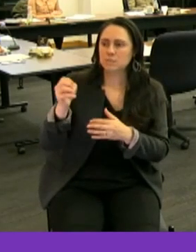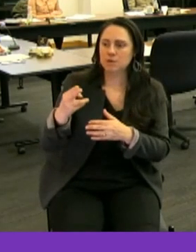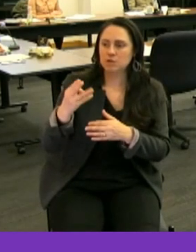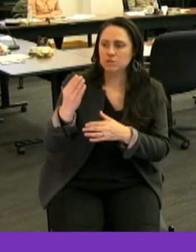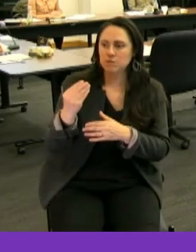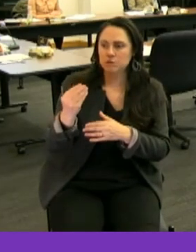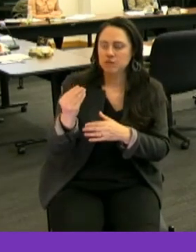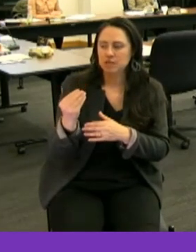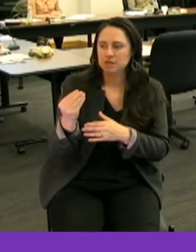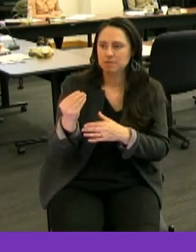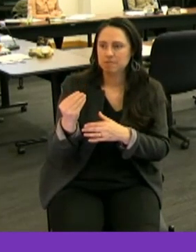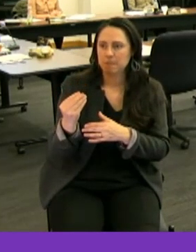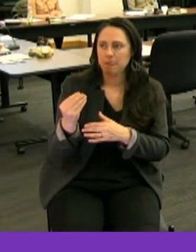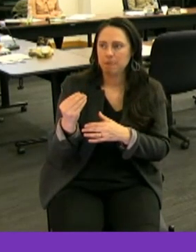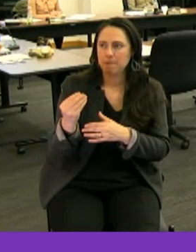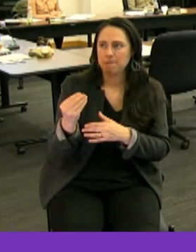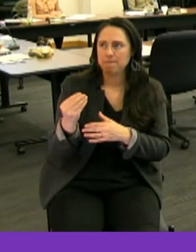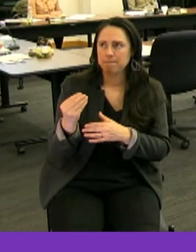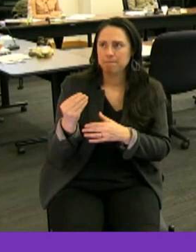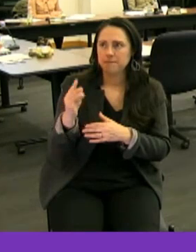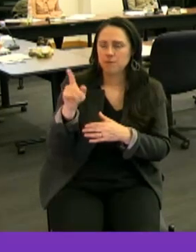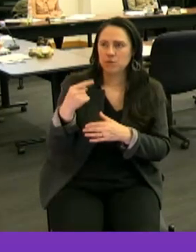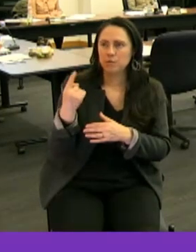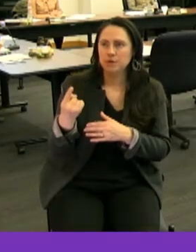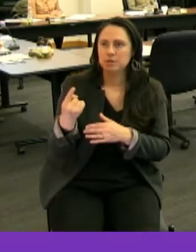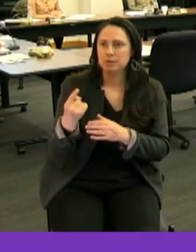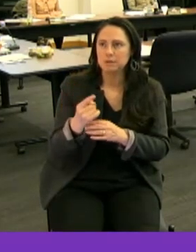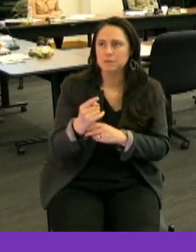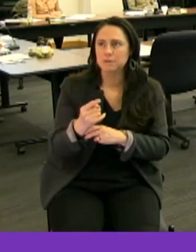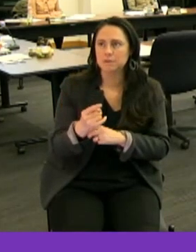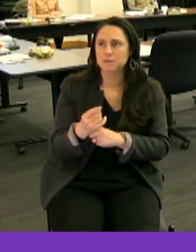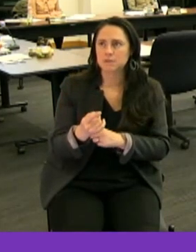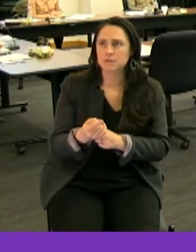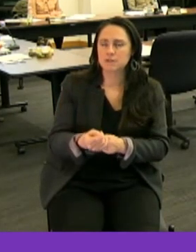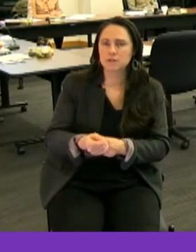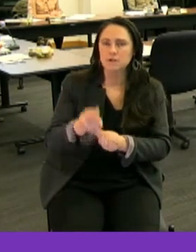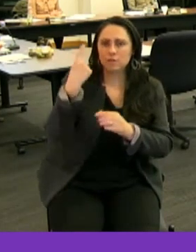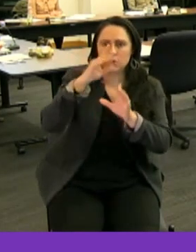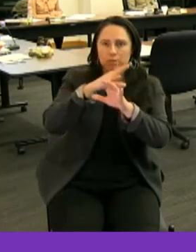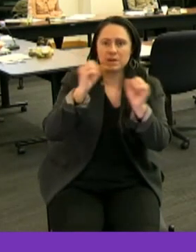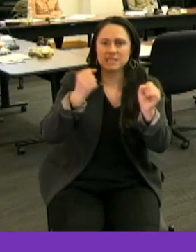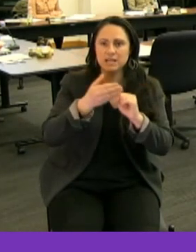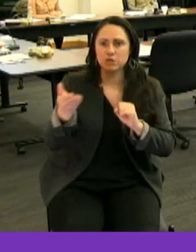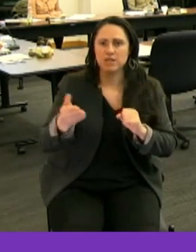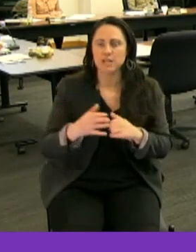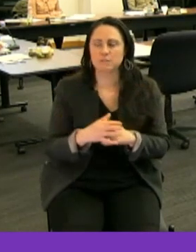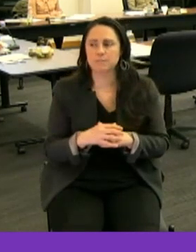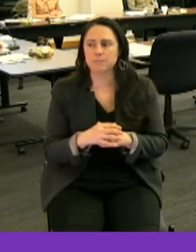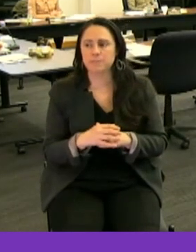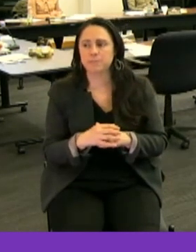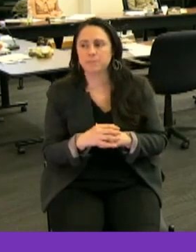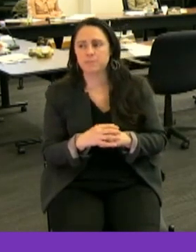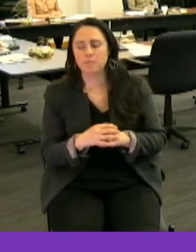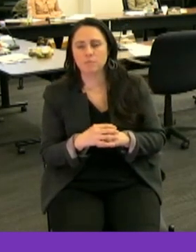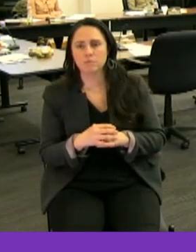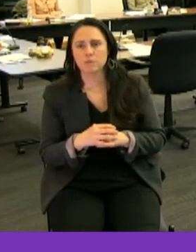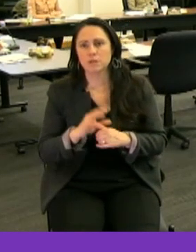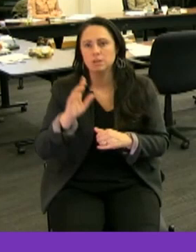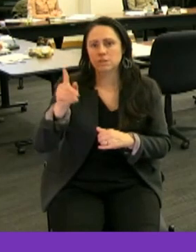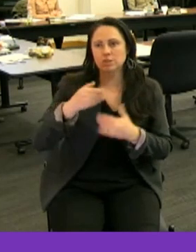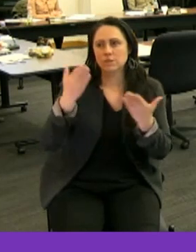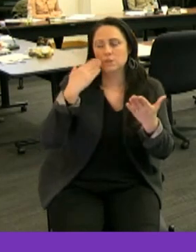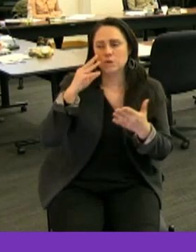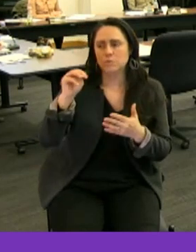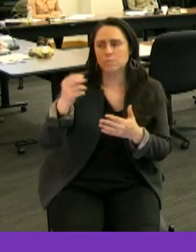because I just looked at the calendar. March 14th is the only. For which district? For the presidential thing. Oh, okay. Valley View. Just so you know,